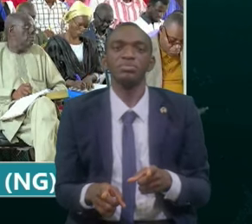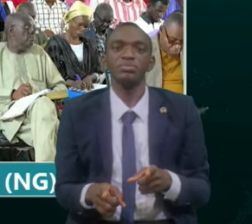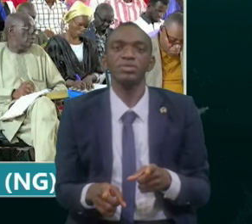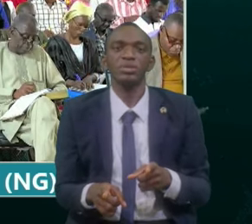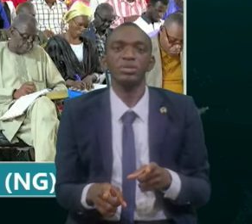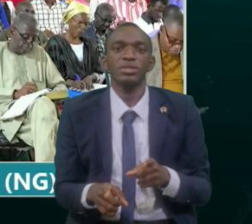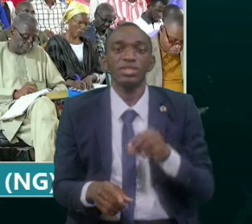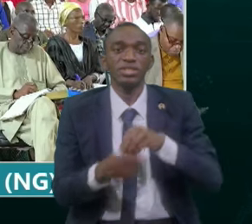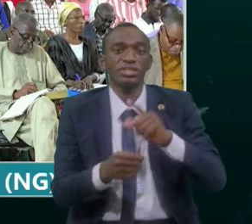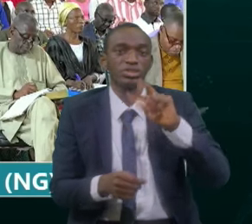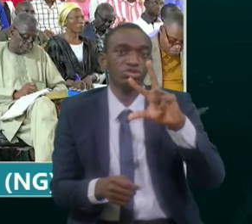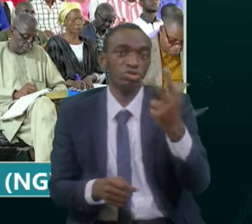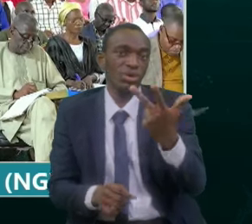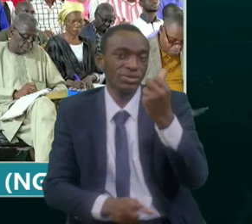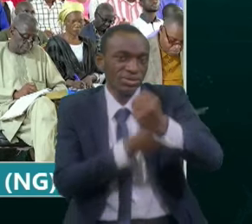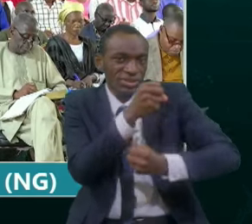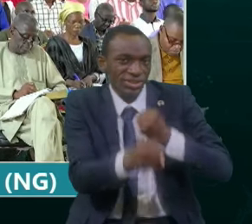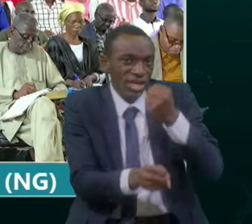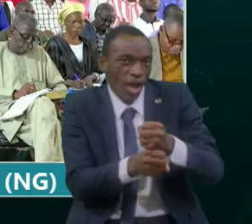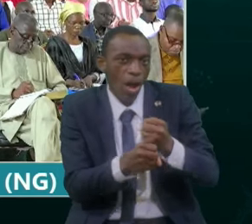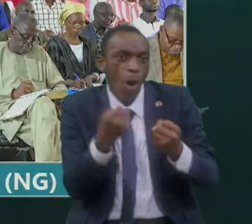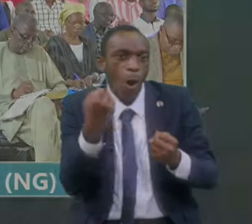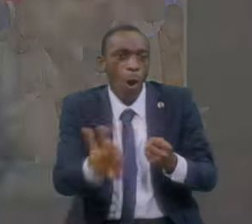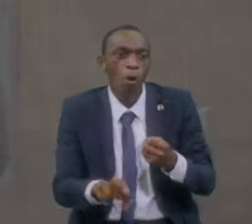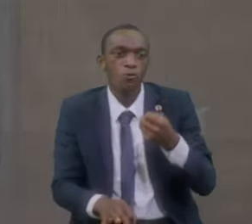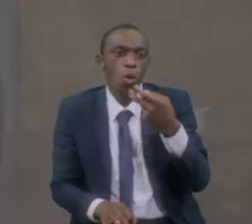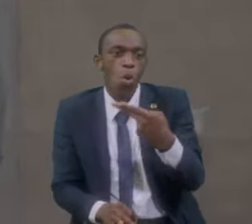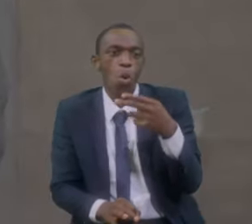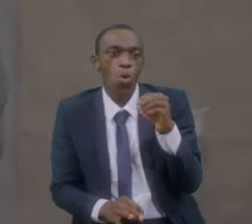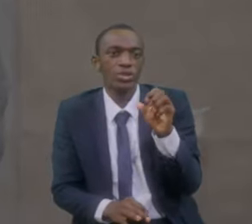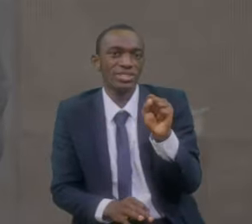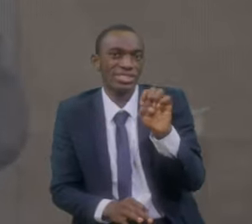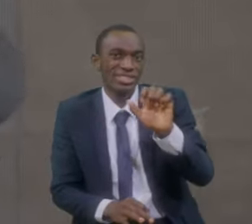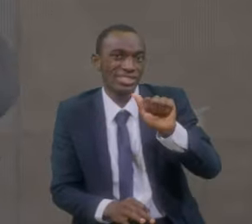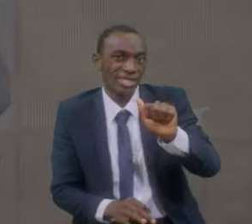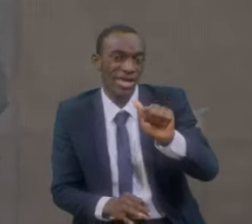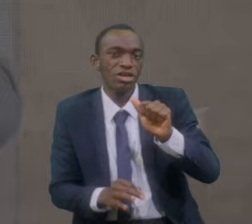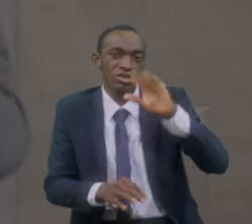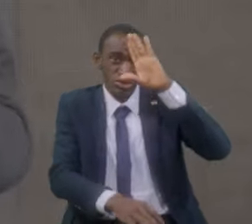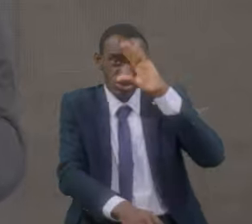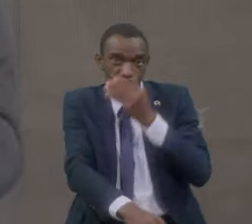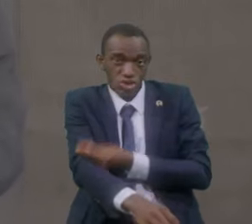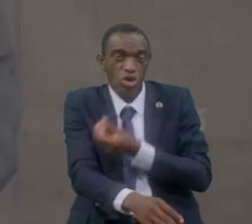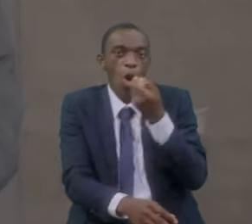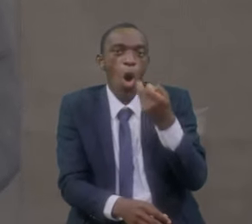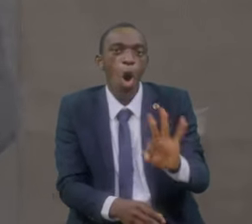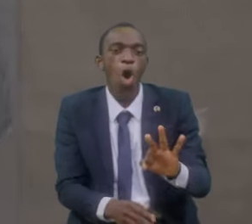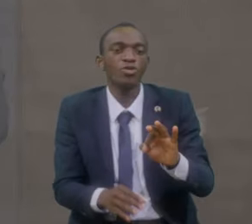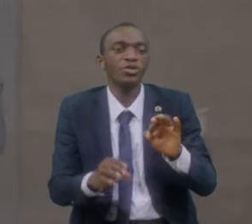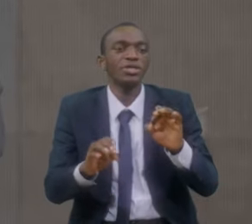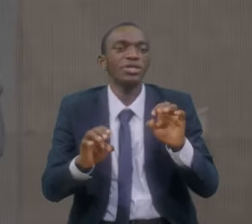third year of Hoshea, son of Elah, king of